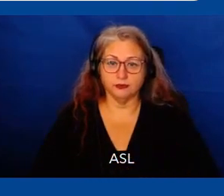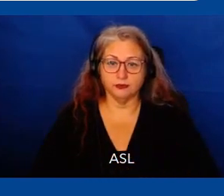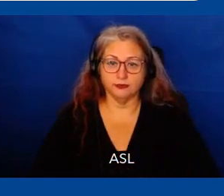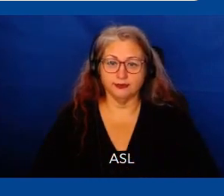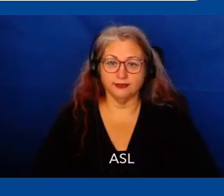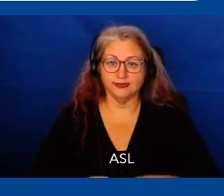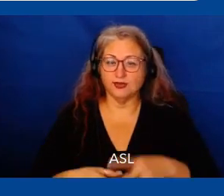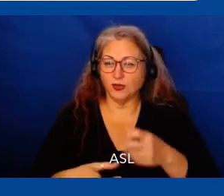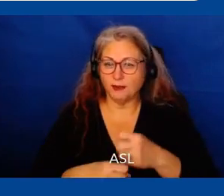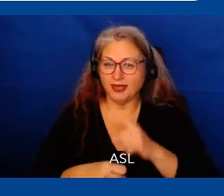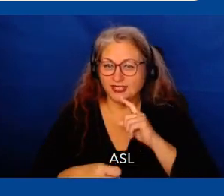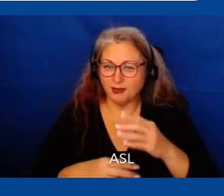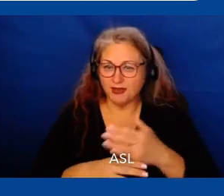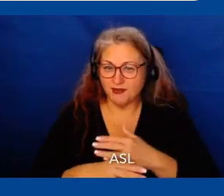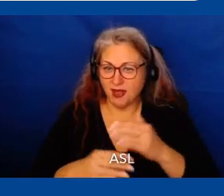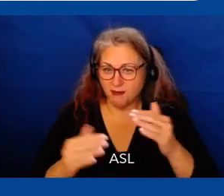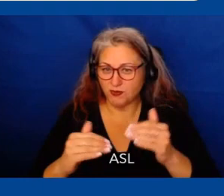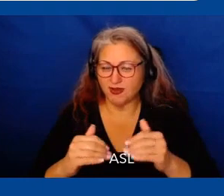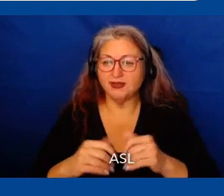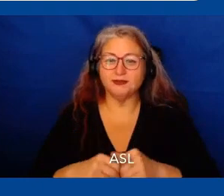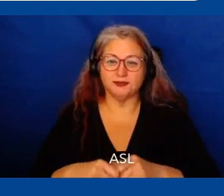Just wanted to make sure before. Okay.